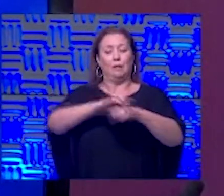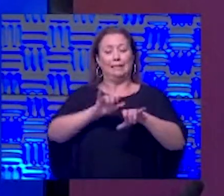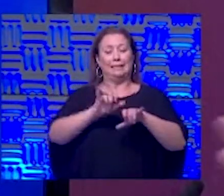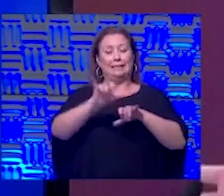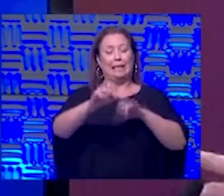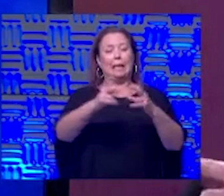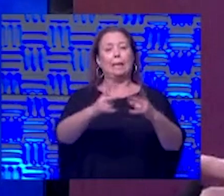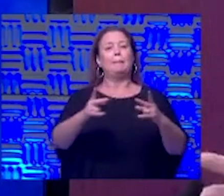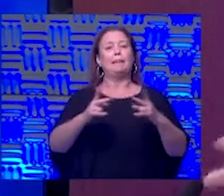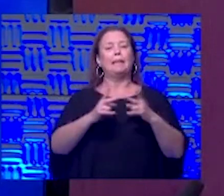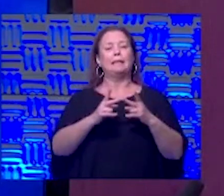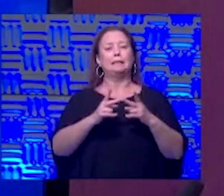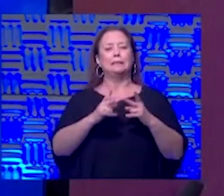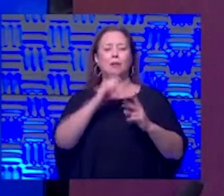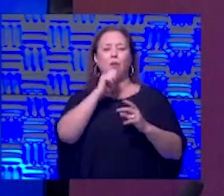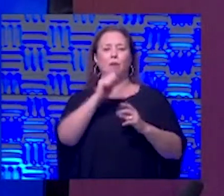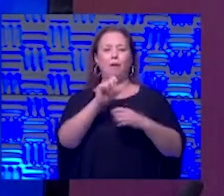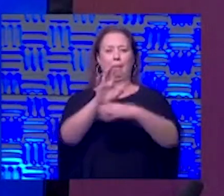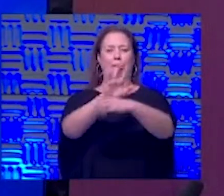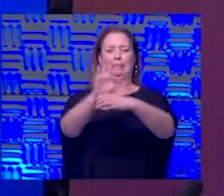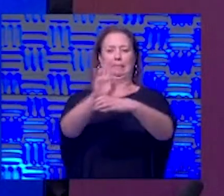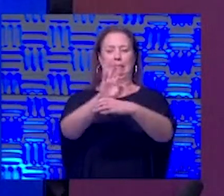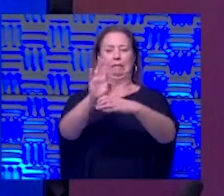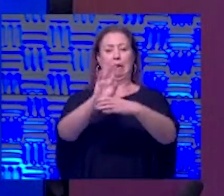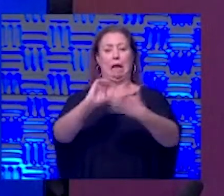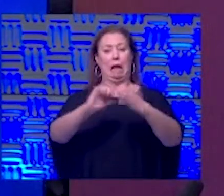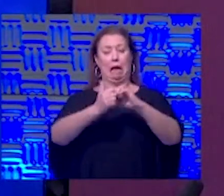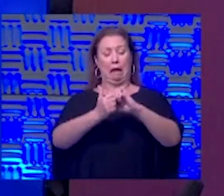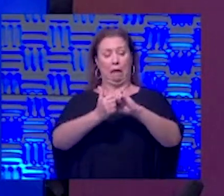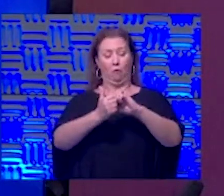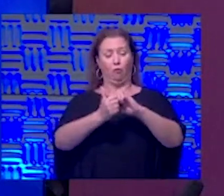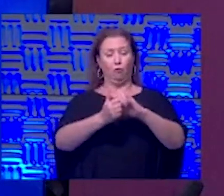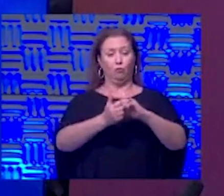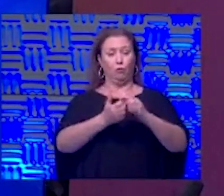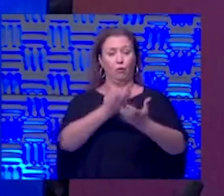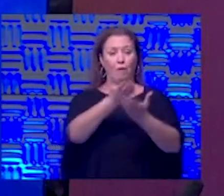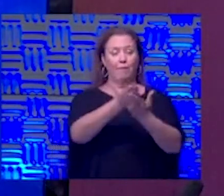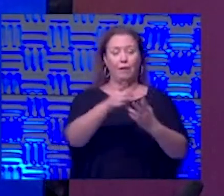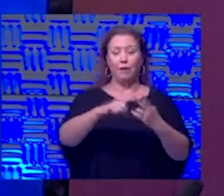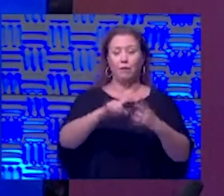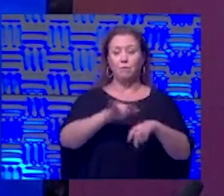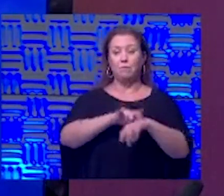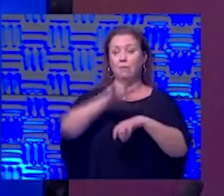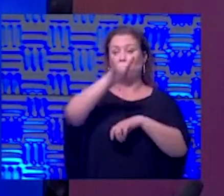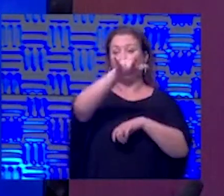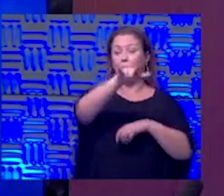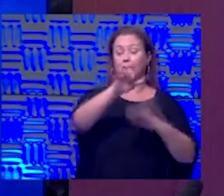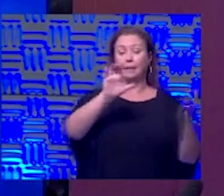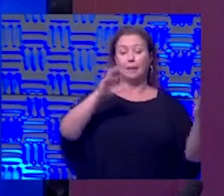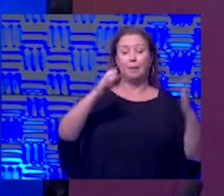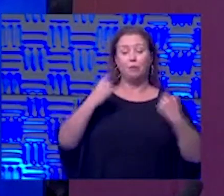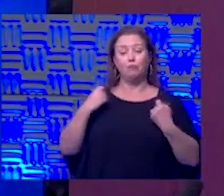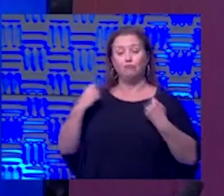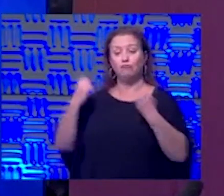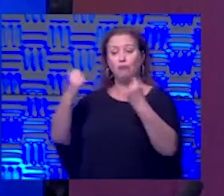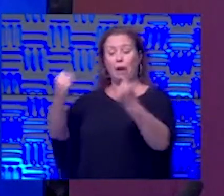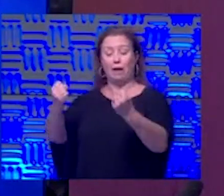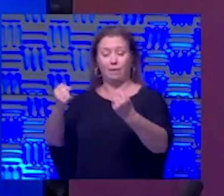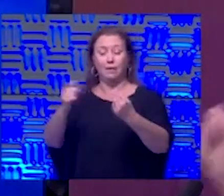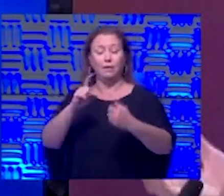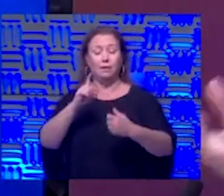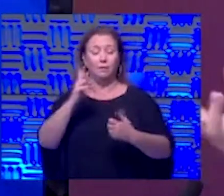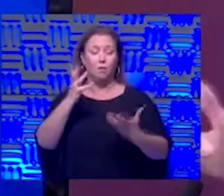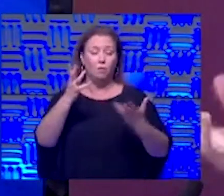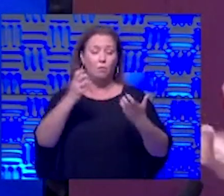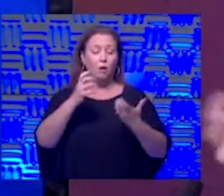in places that aren't as busy? How you're going to get there, going by plane versus driving if you are going to